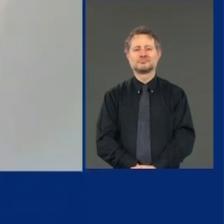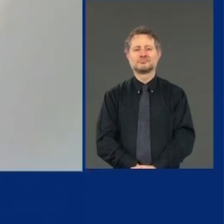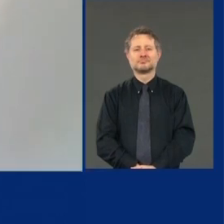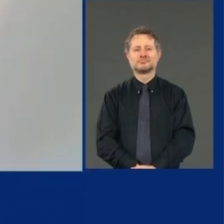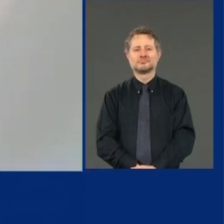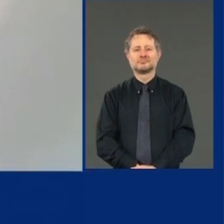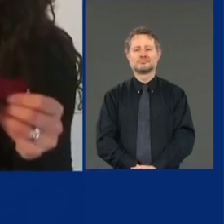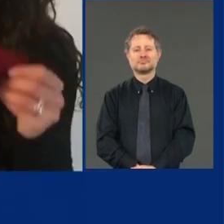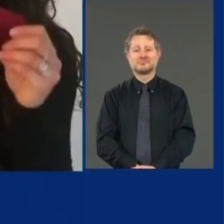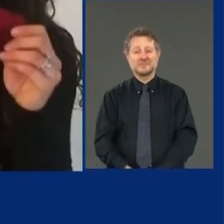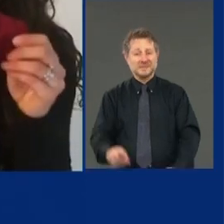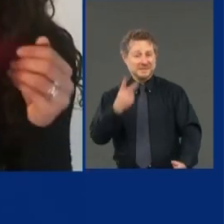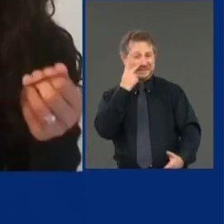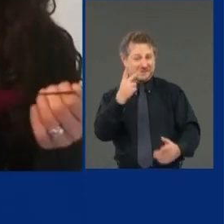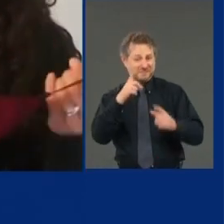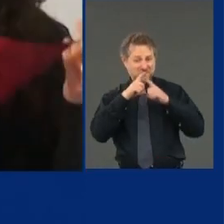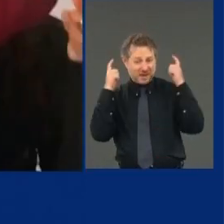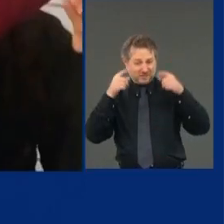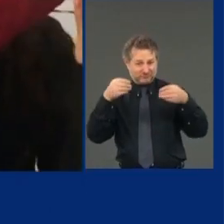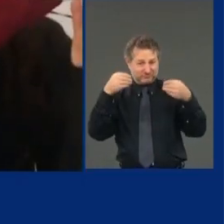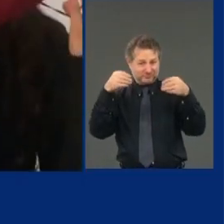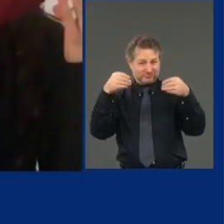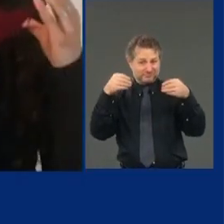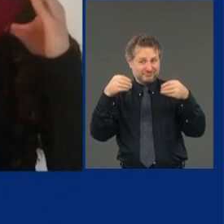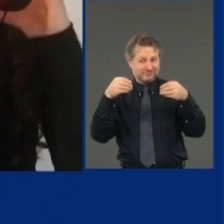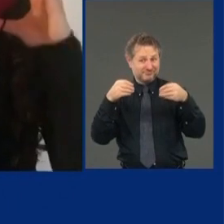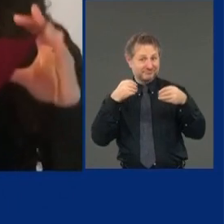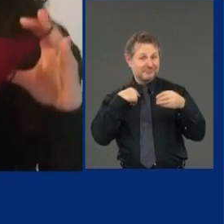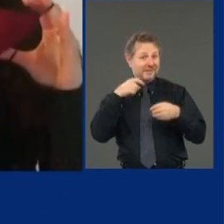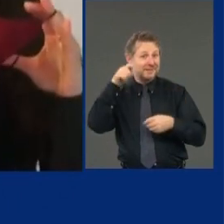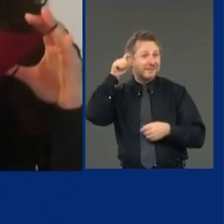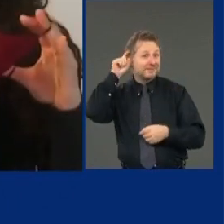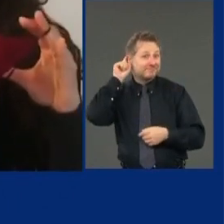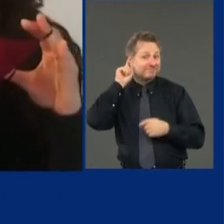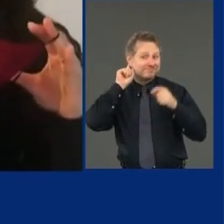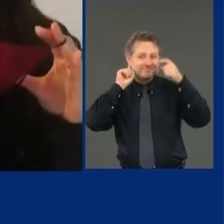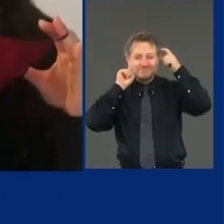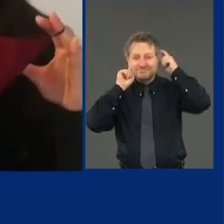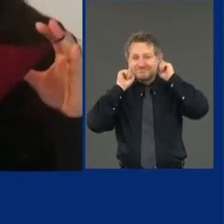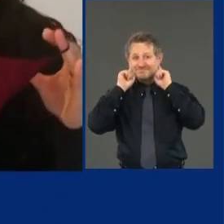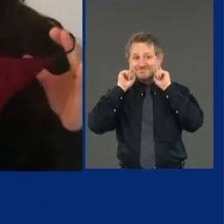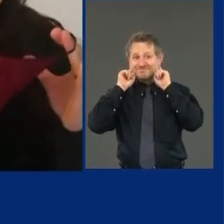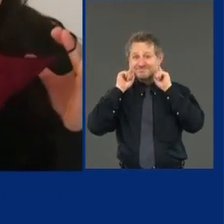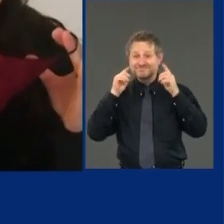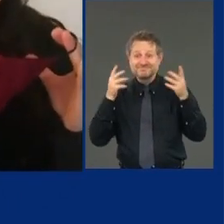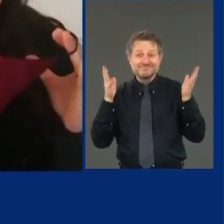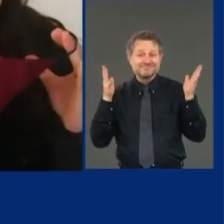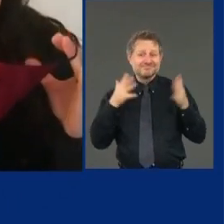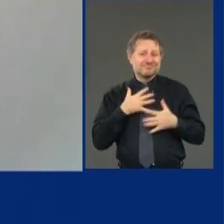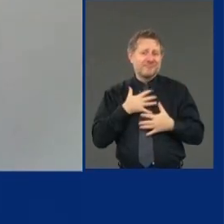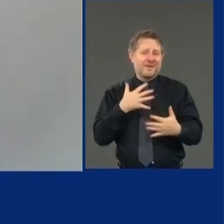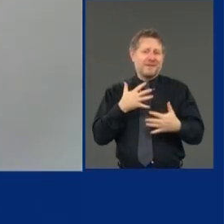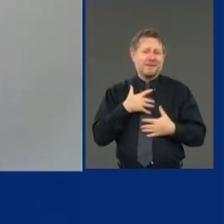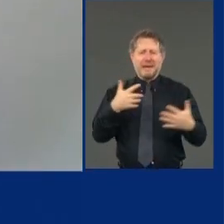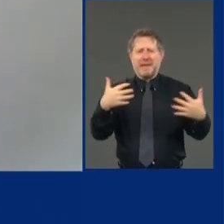You see this mask right here? It goes over my ears. I can breathe through it well, so you shouldn't